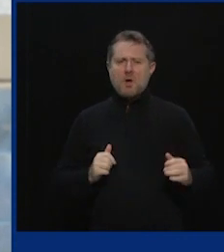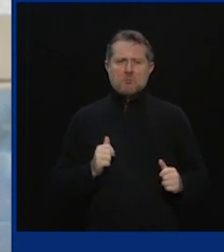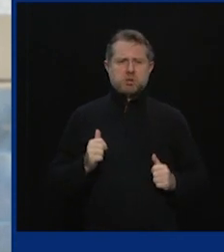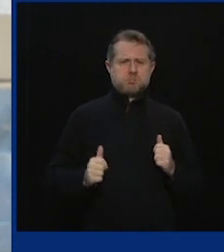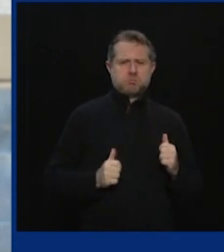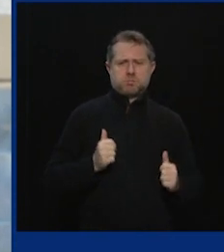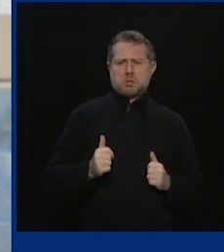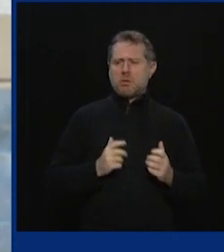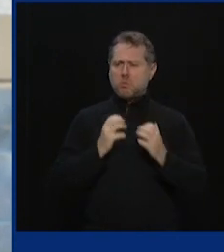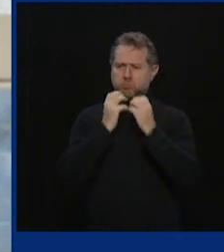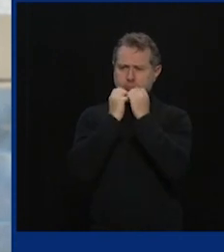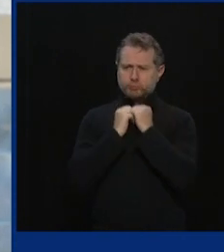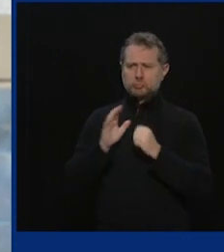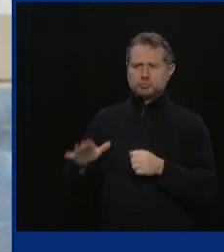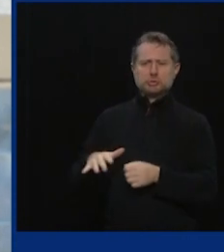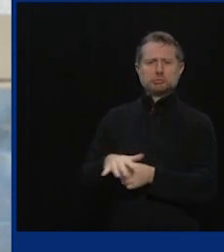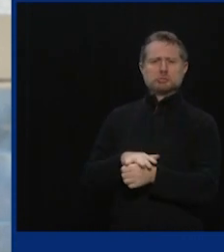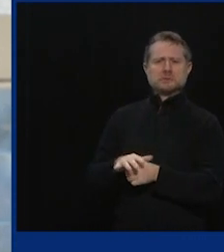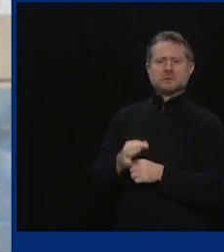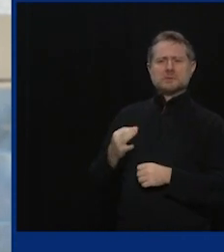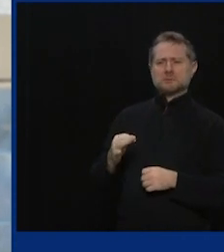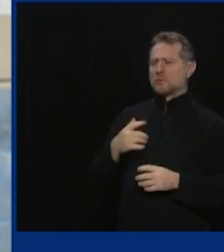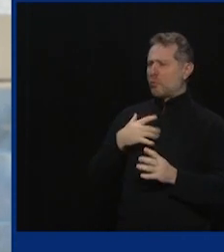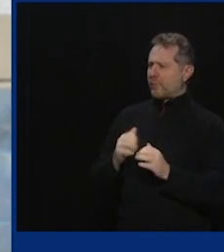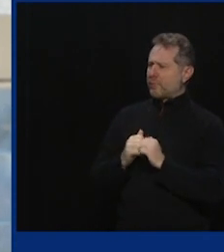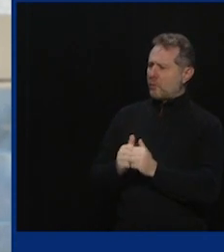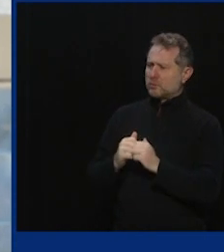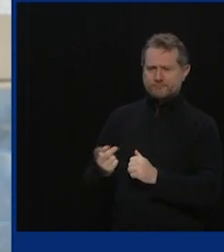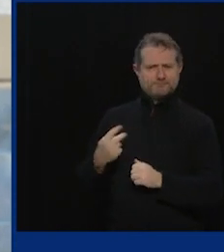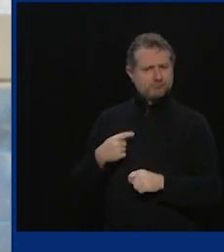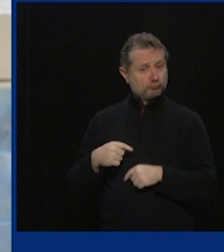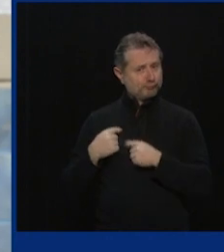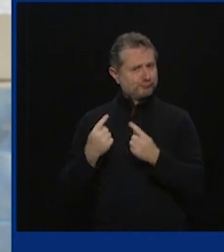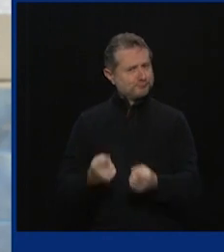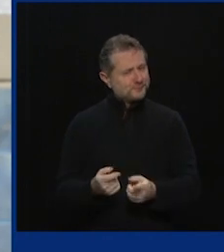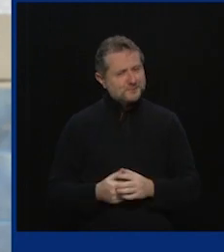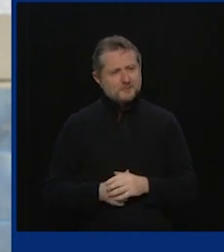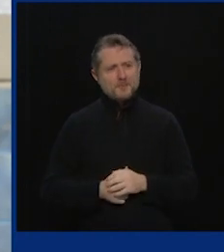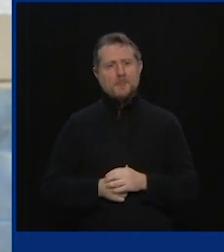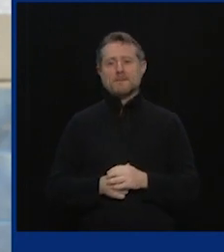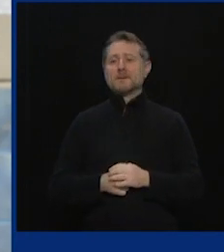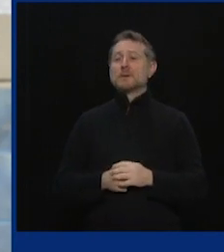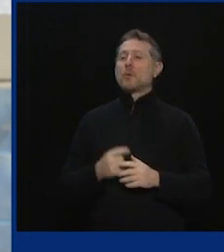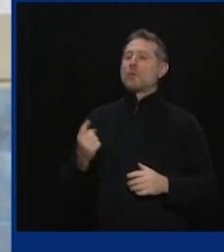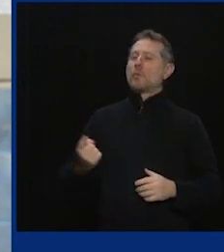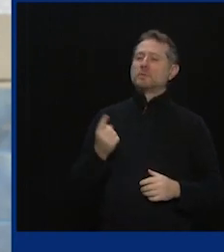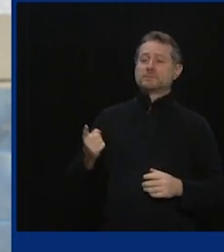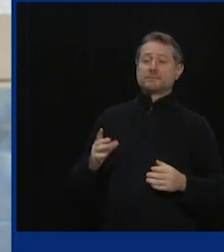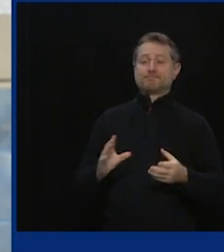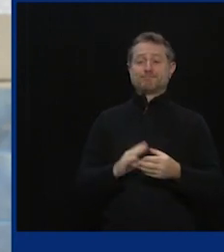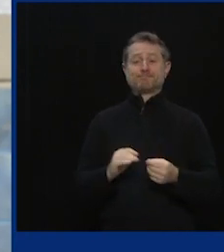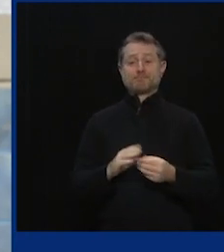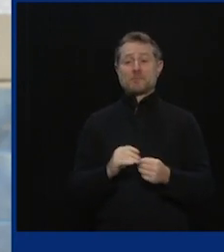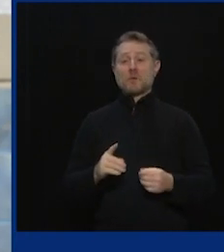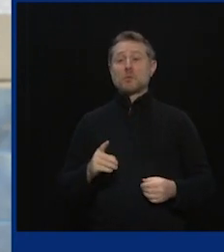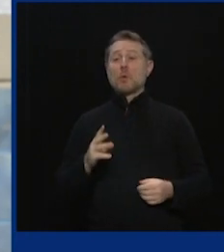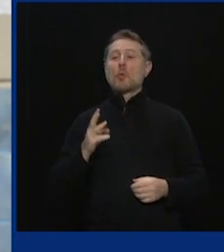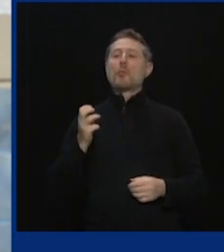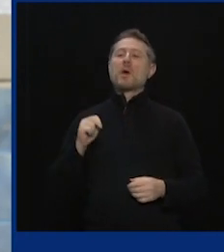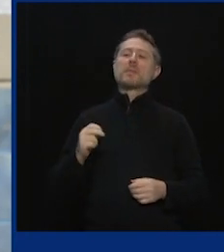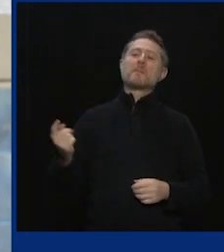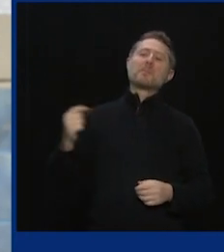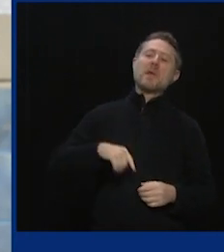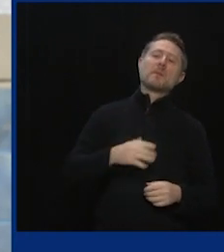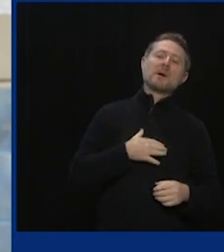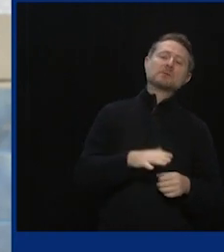and we've done so much together. And she continually says, I don't think I've seen her once when she says, when are you coming back to my district? When are you coming back to my